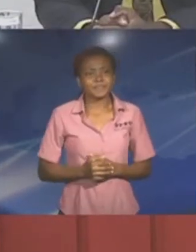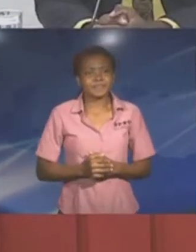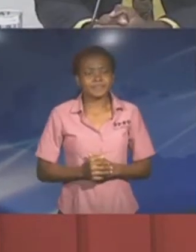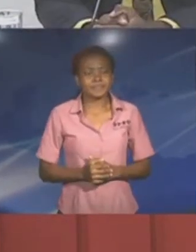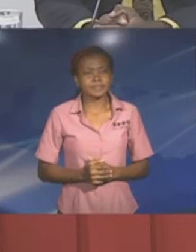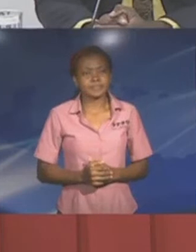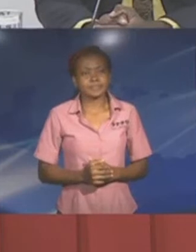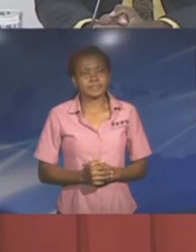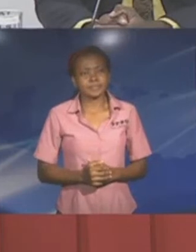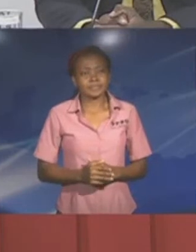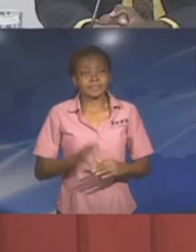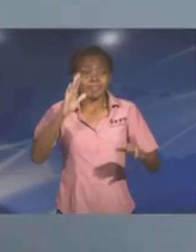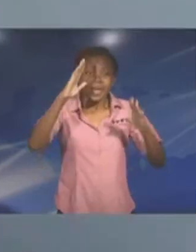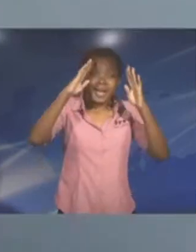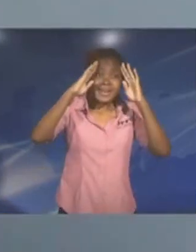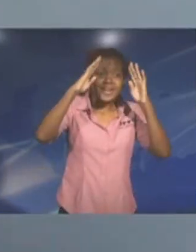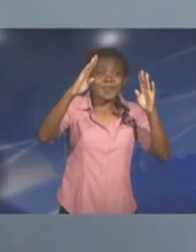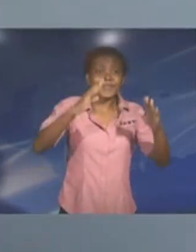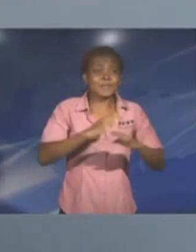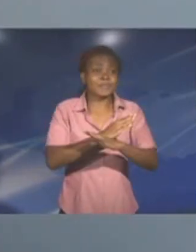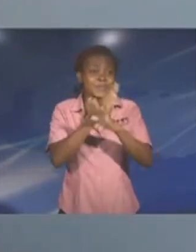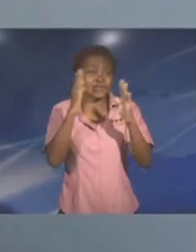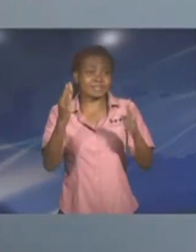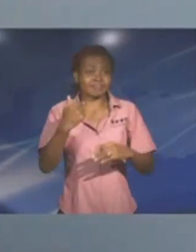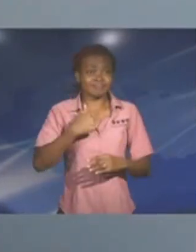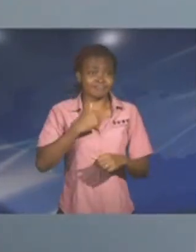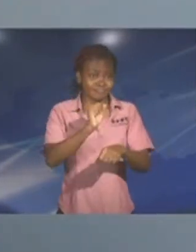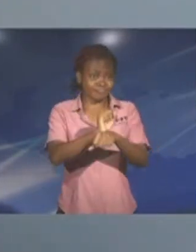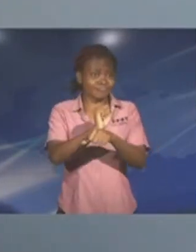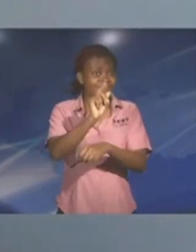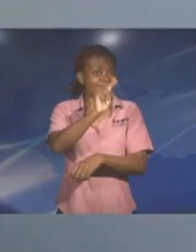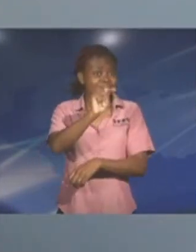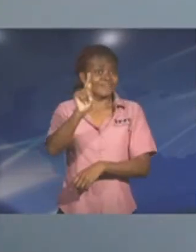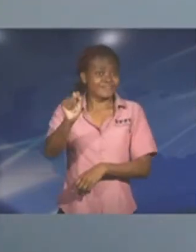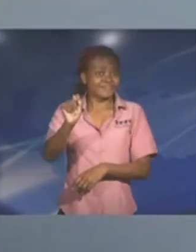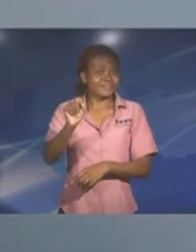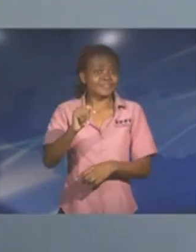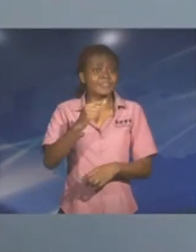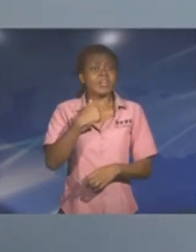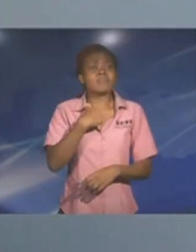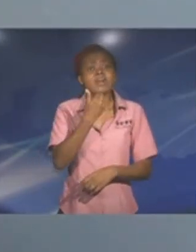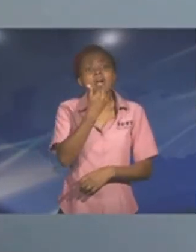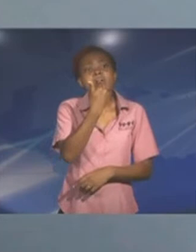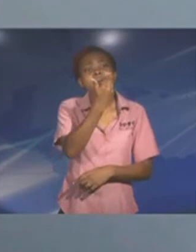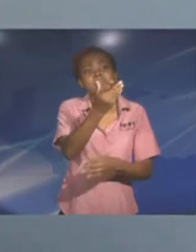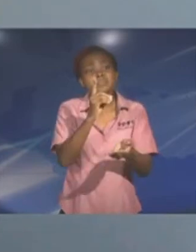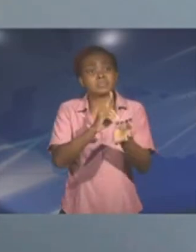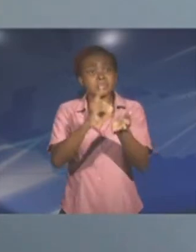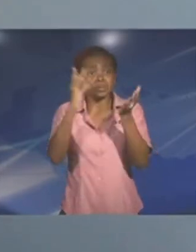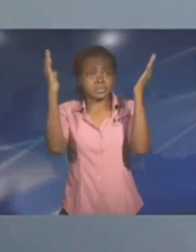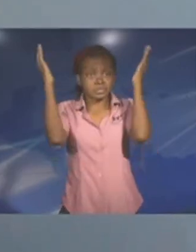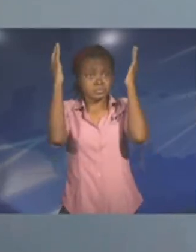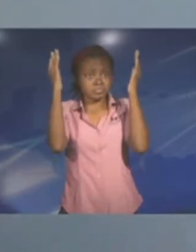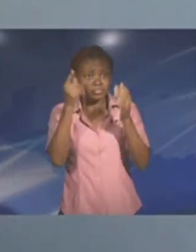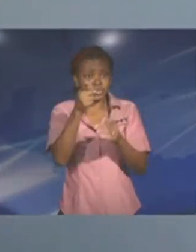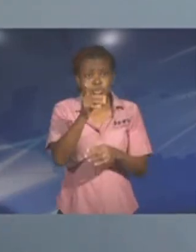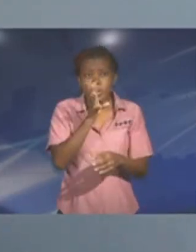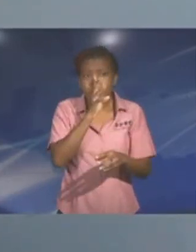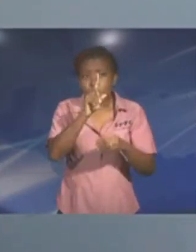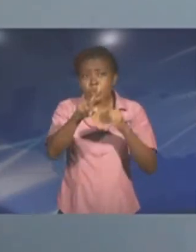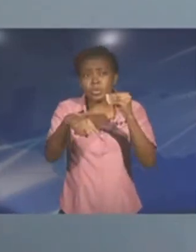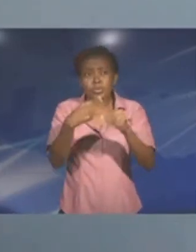Yeah, hi, good morning. Sonolala, TTT News. Dr. Hines, I know you mentioned the influenza and there has been some